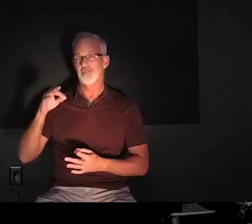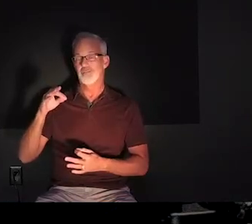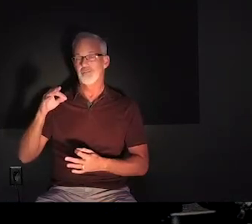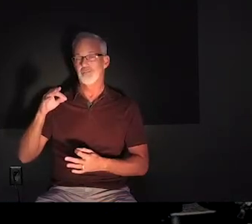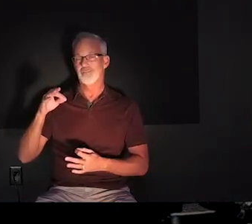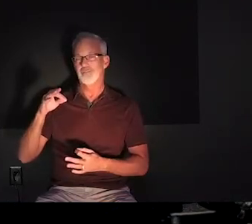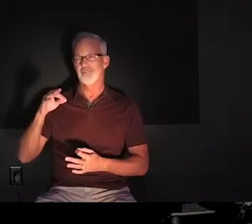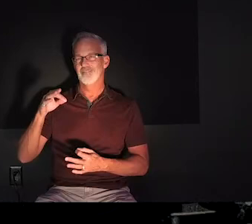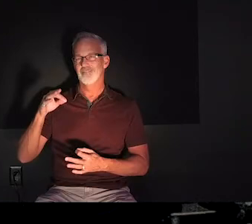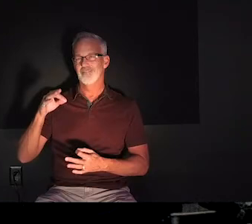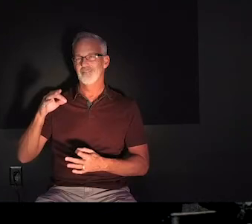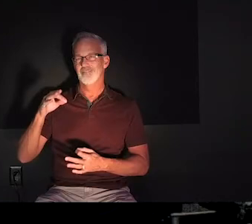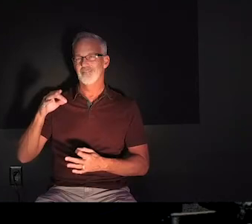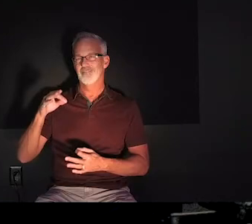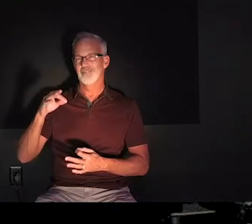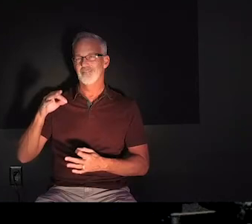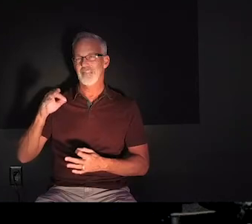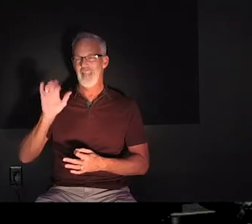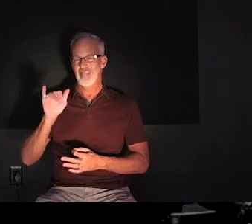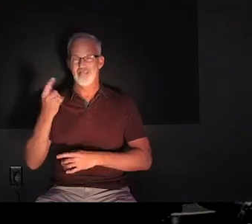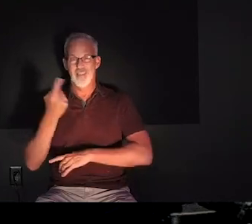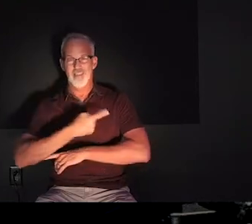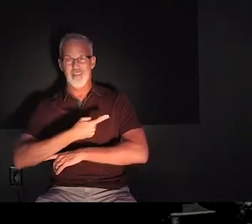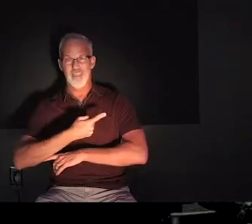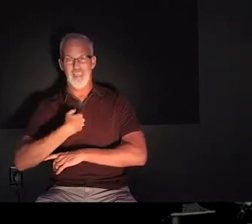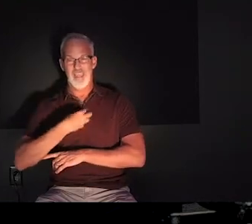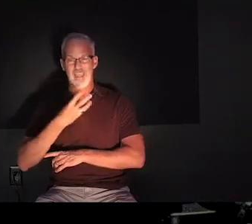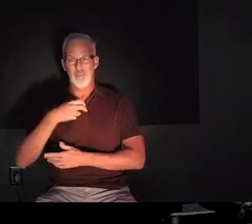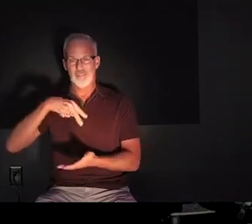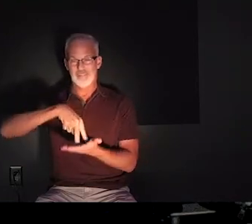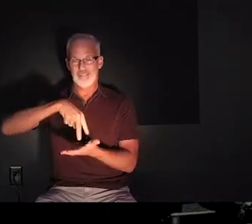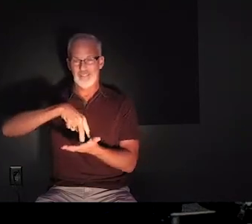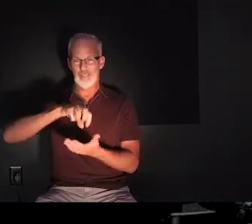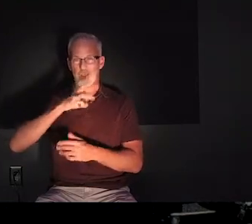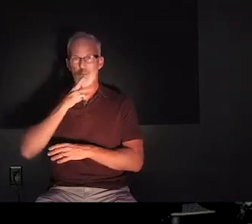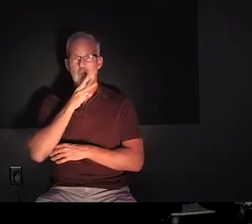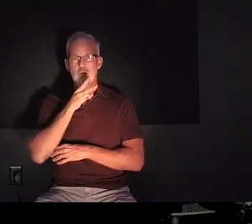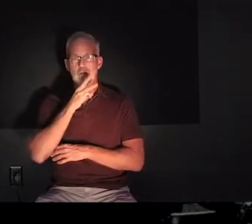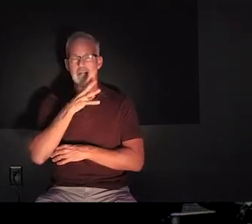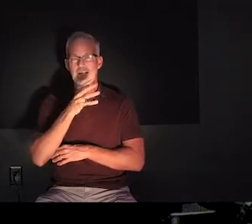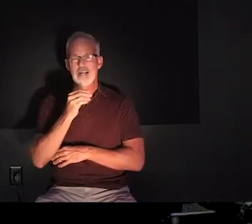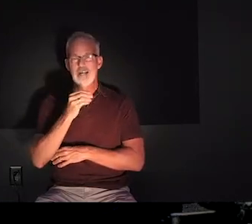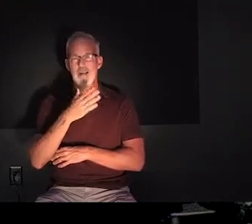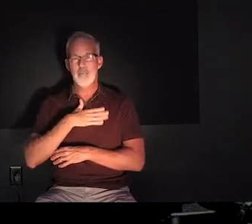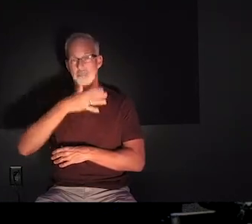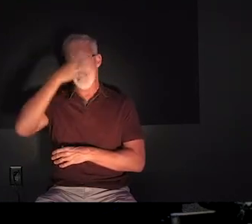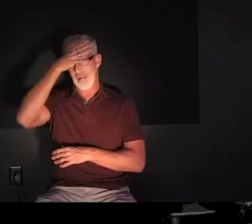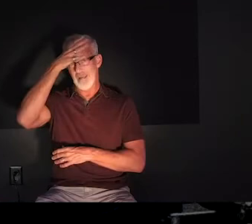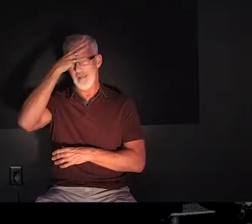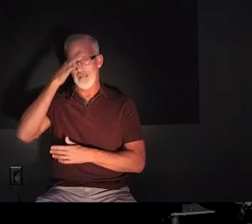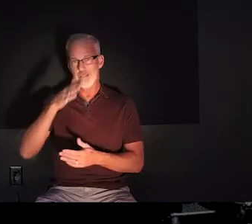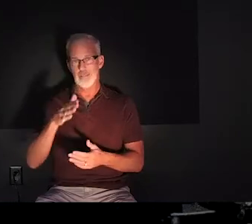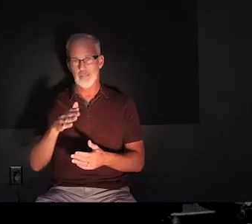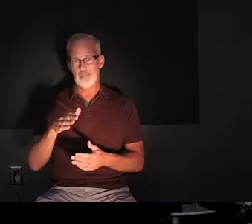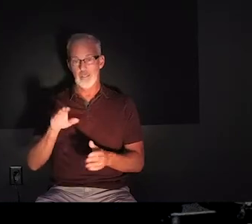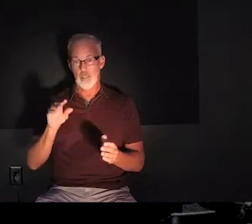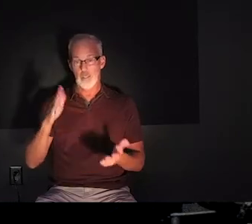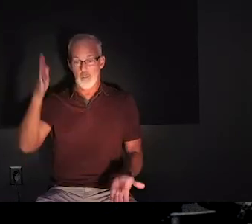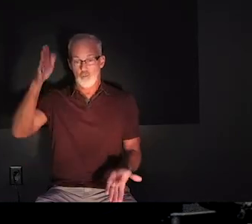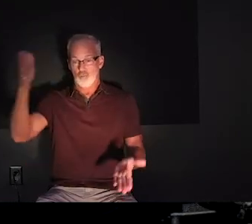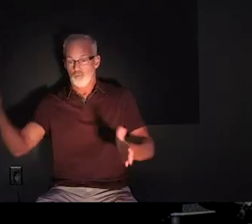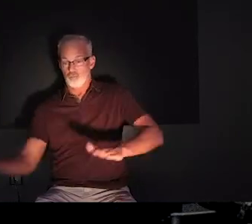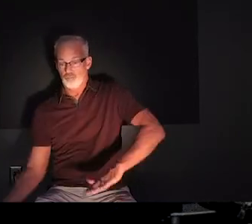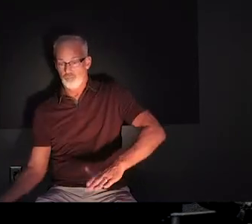Spirit." That day, as I was in that water, and my dad placed me underneath